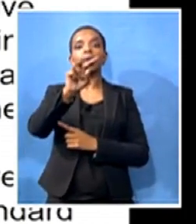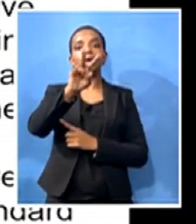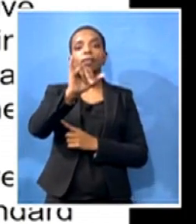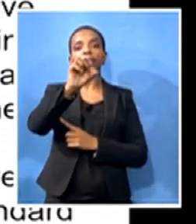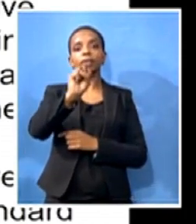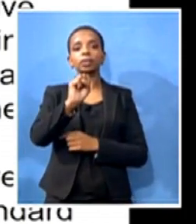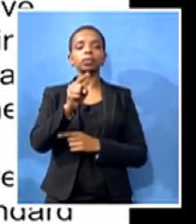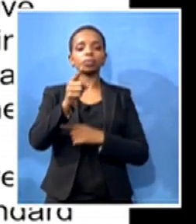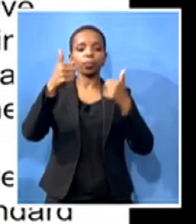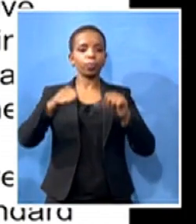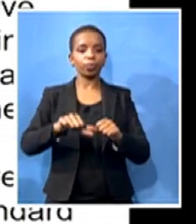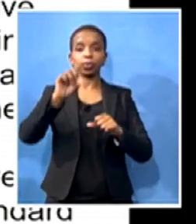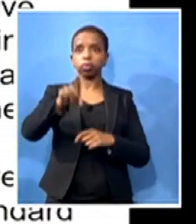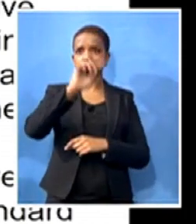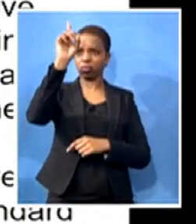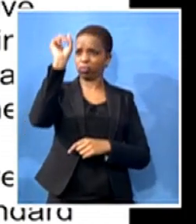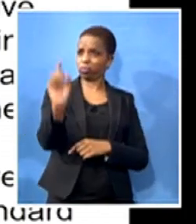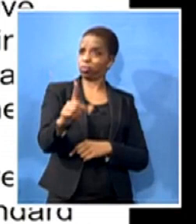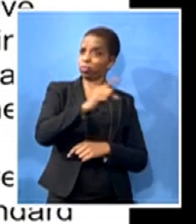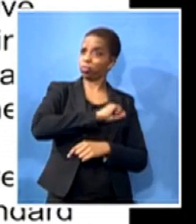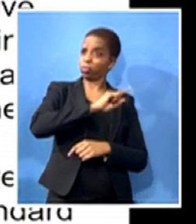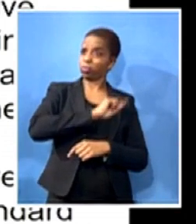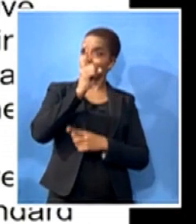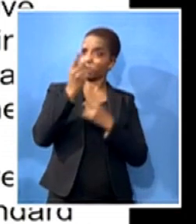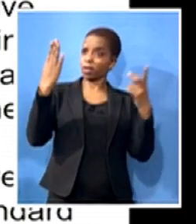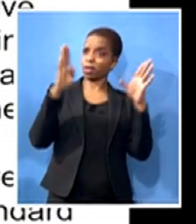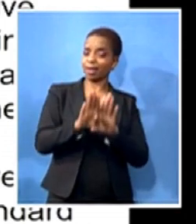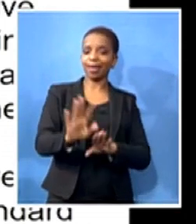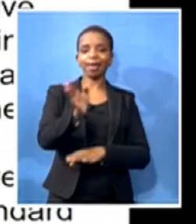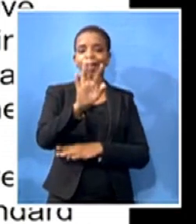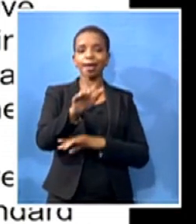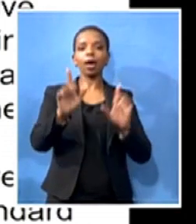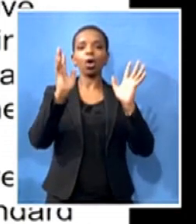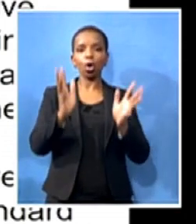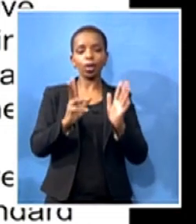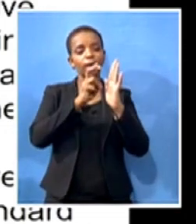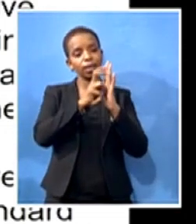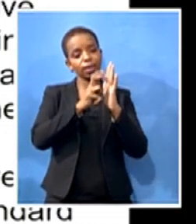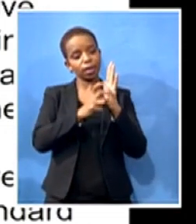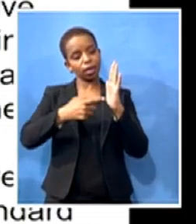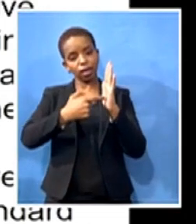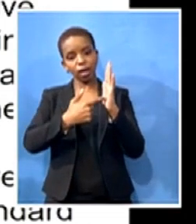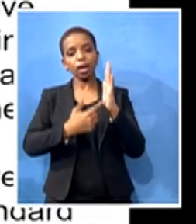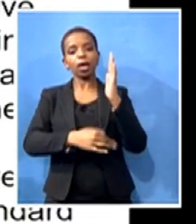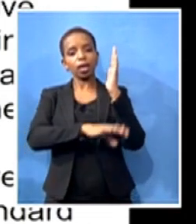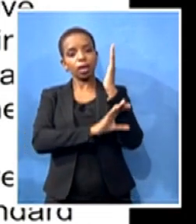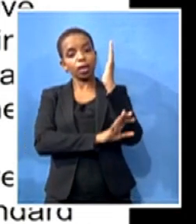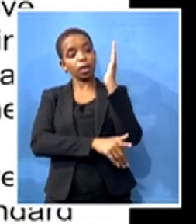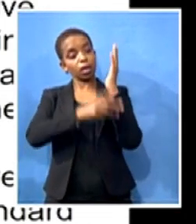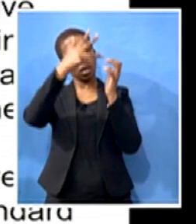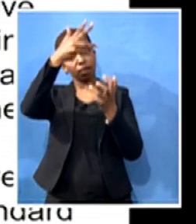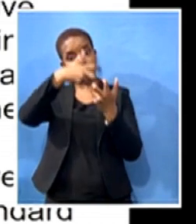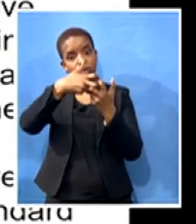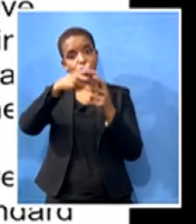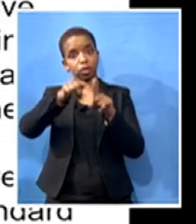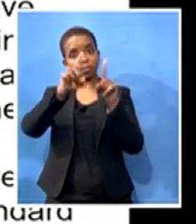He questioned the constitutionality and validity of the regulations. I must say, as a lawyer,